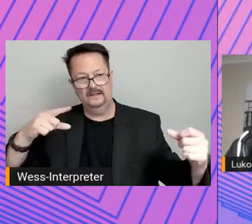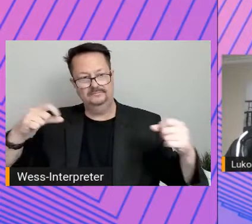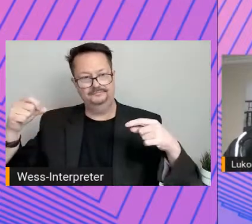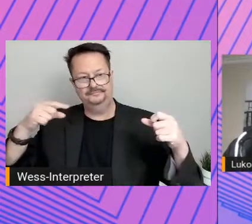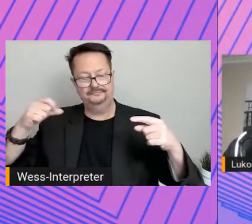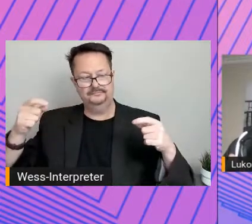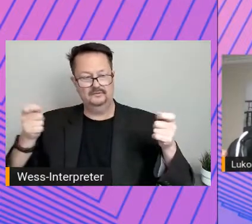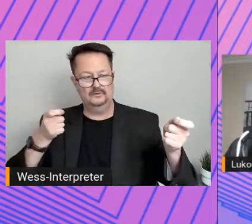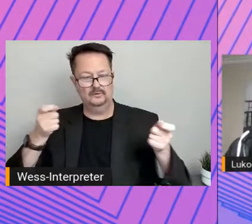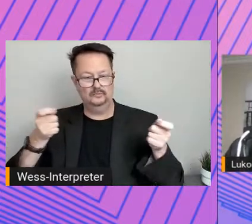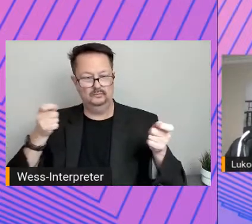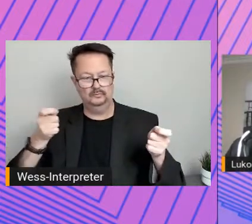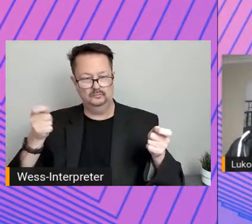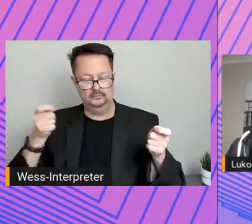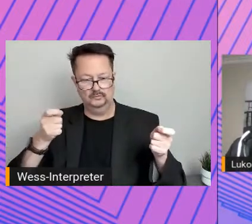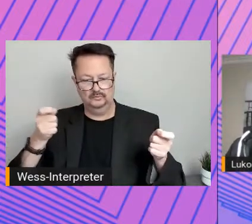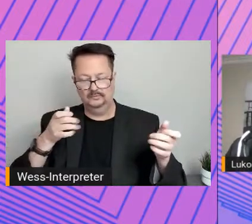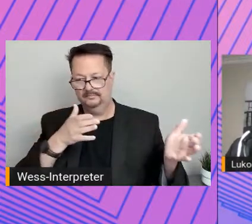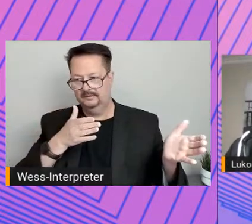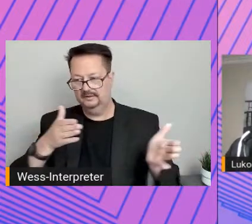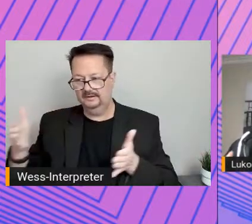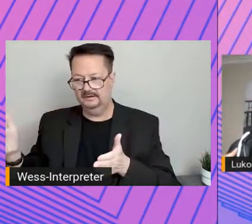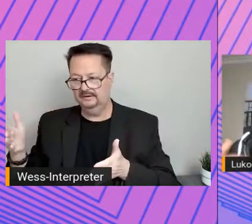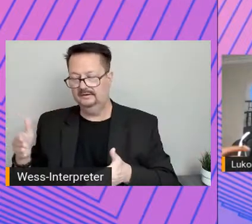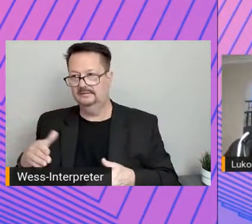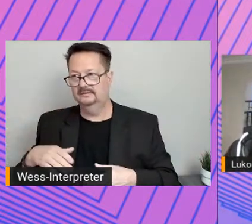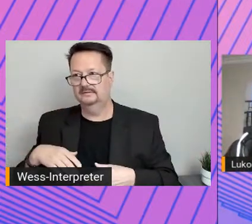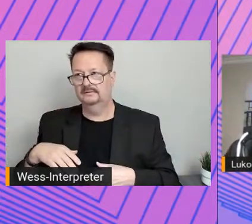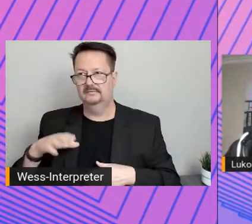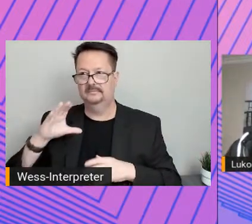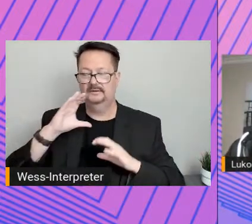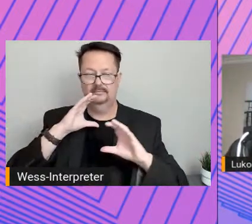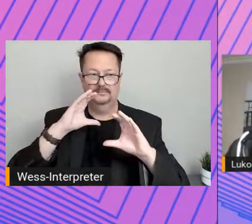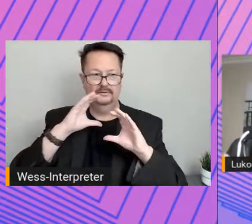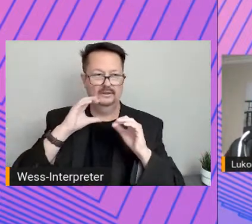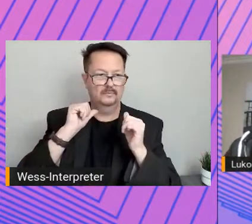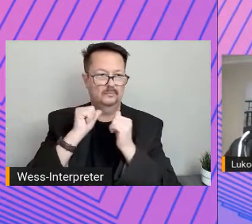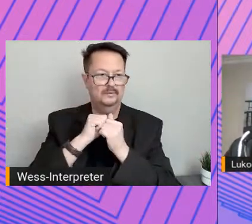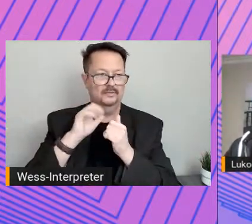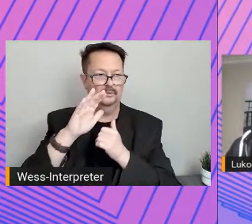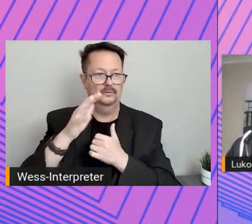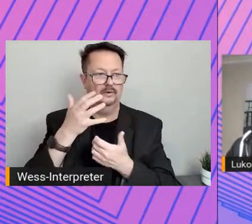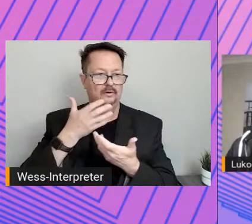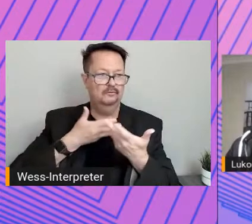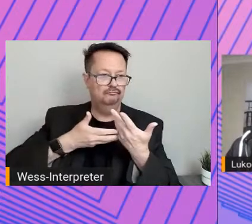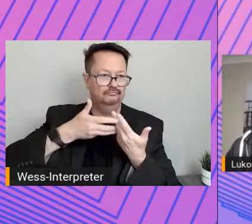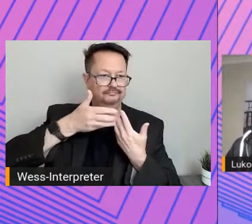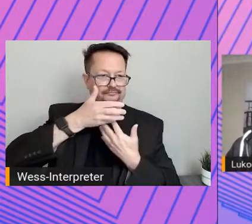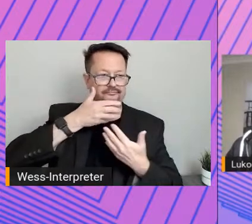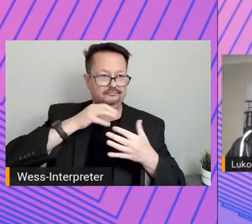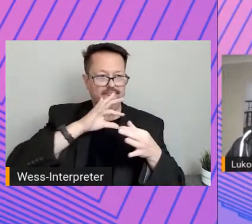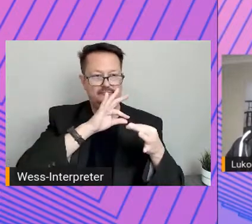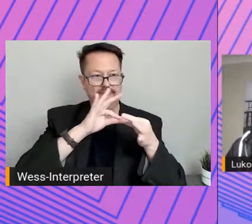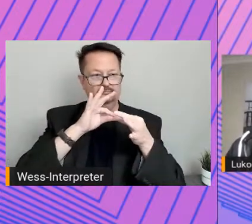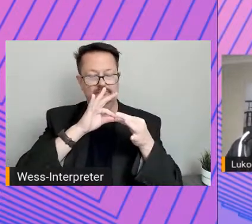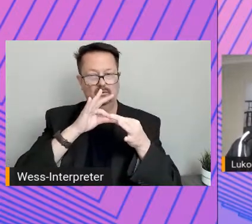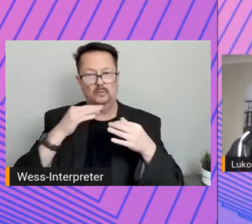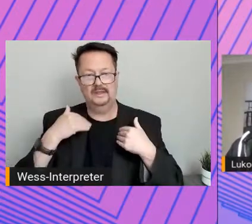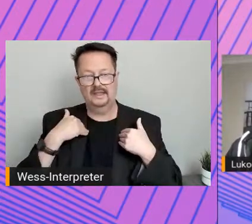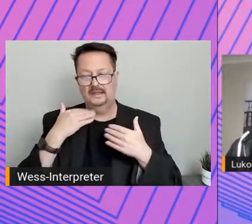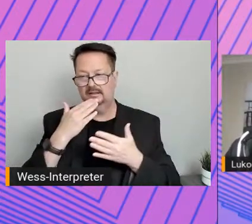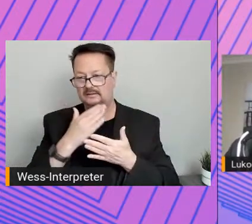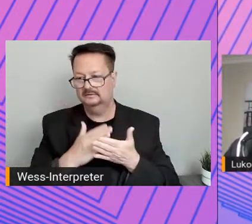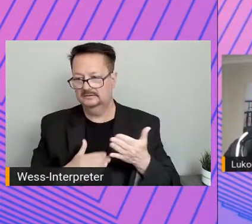plane. And in addition to that, it's going to be communicating with your registry. So in our case, we did have some container images stored